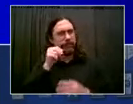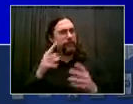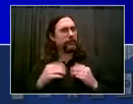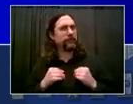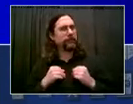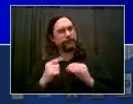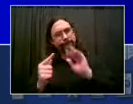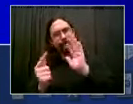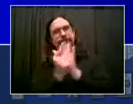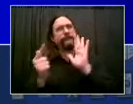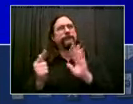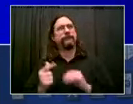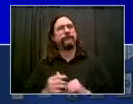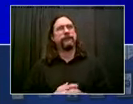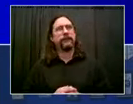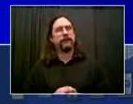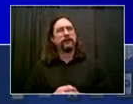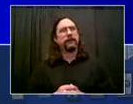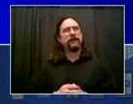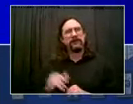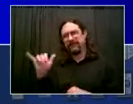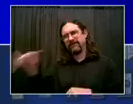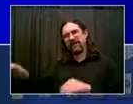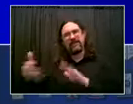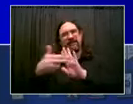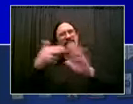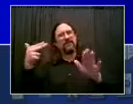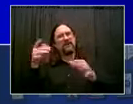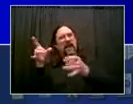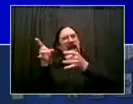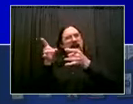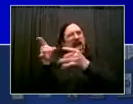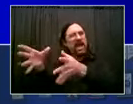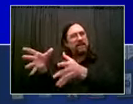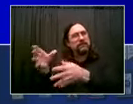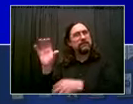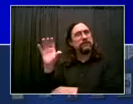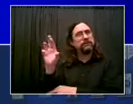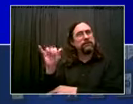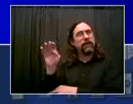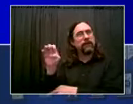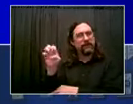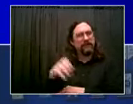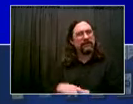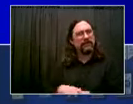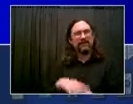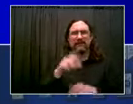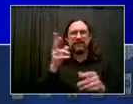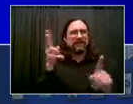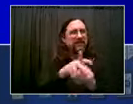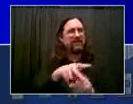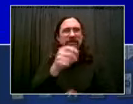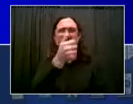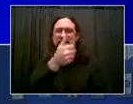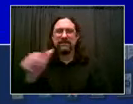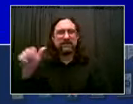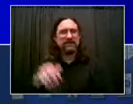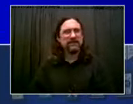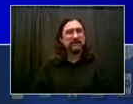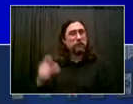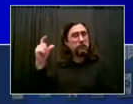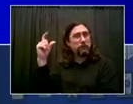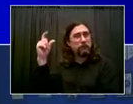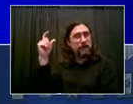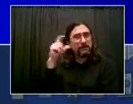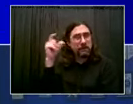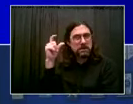Jewish community, the Asian community, the Muslim community, any community, it's the same approach. Educate, bring